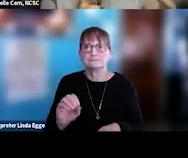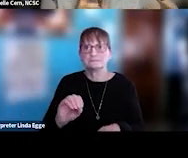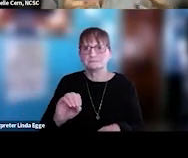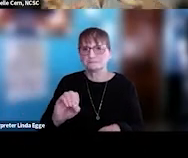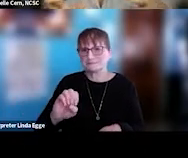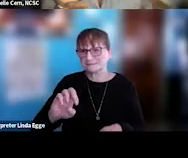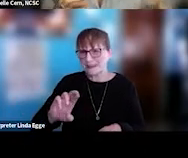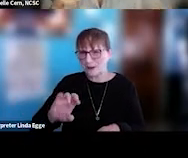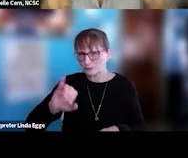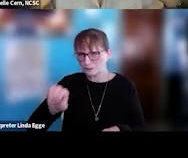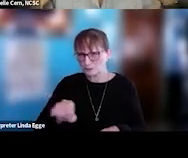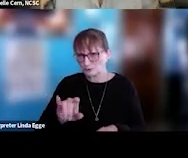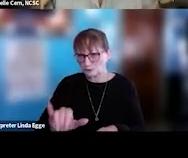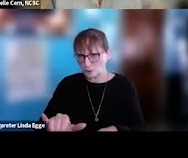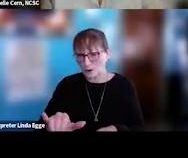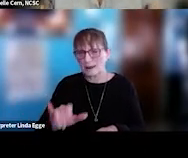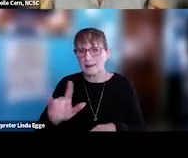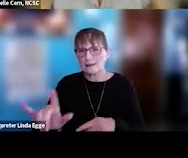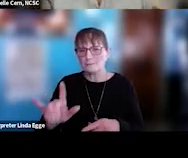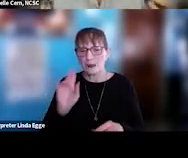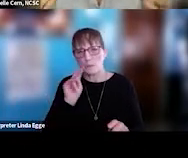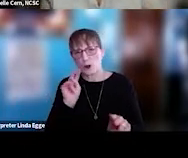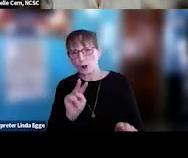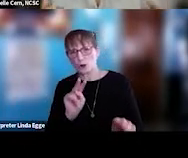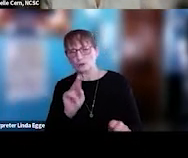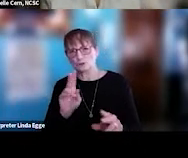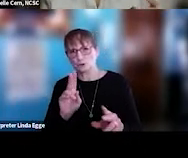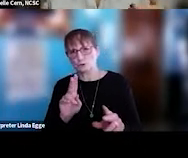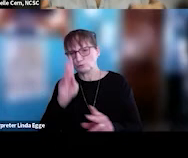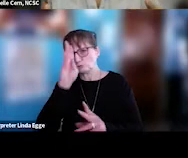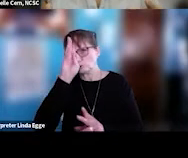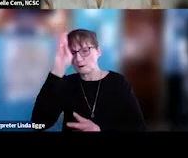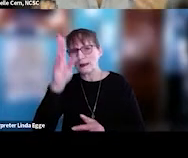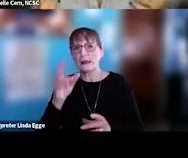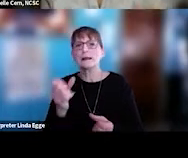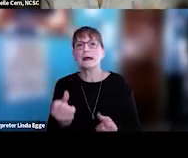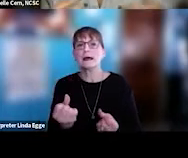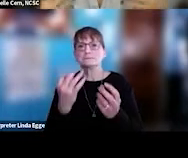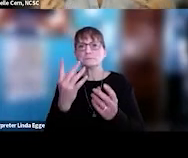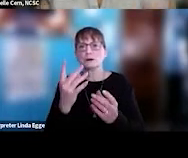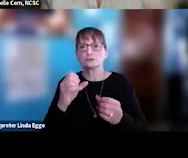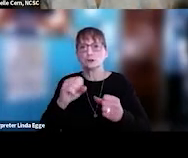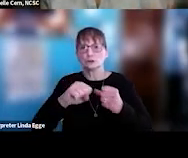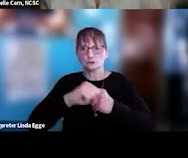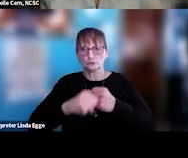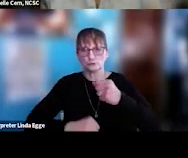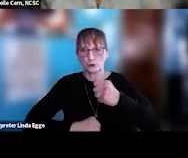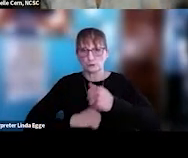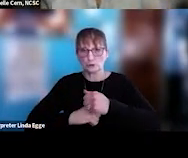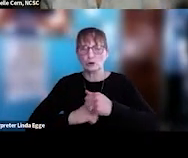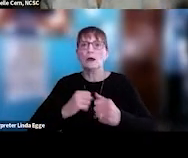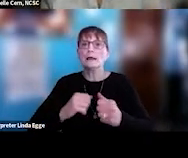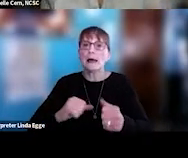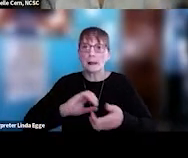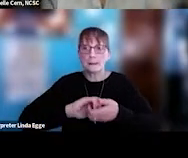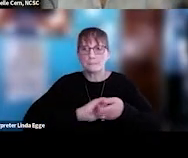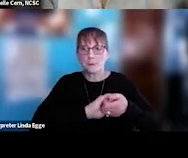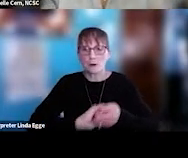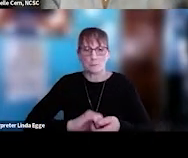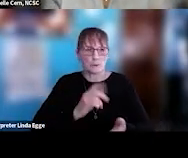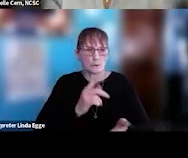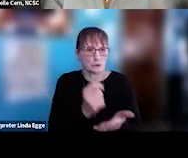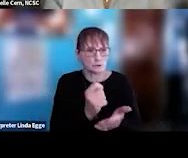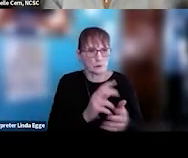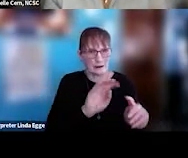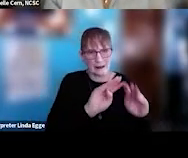state, and really just we were looking to create as much structure as we could so that in partnering with the treatment agencies,